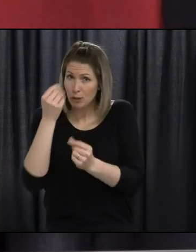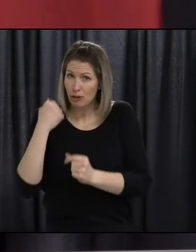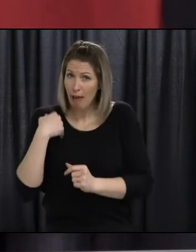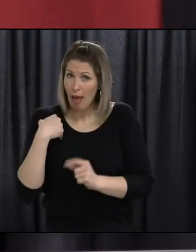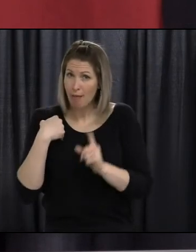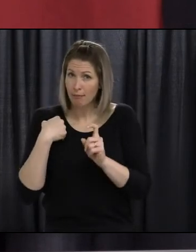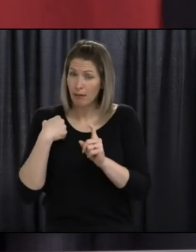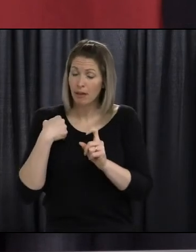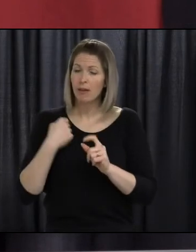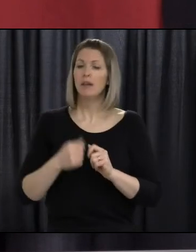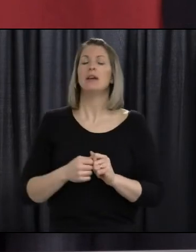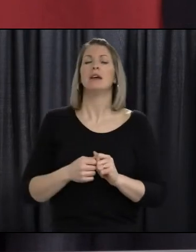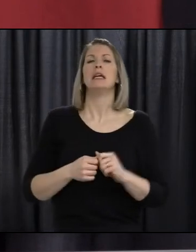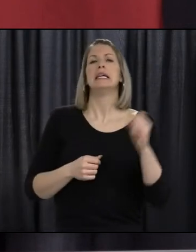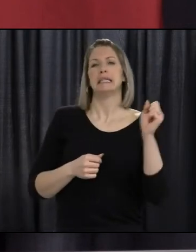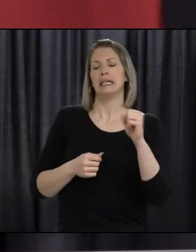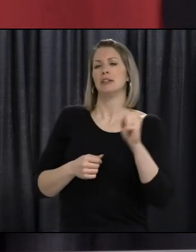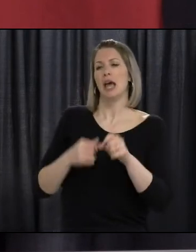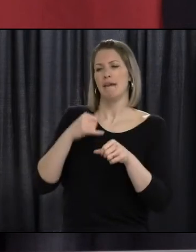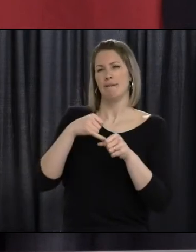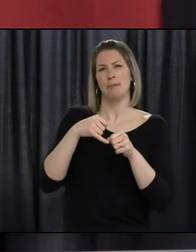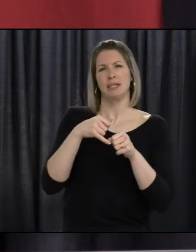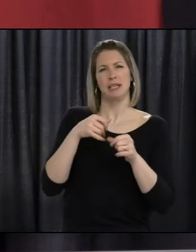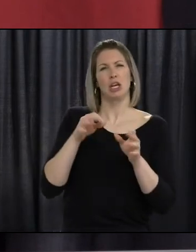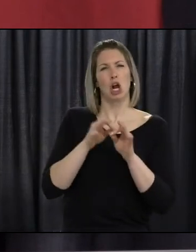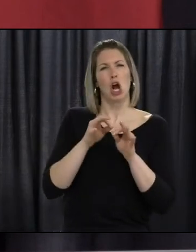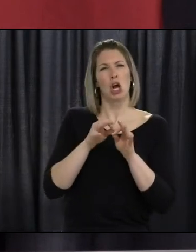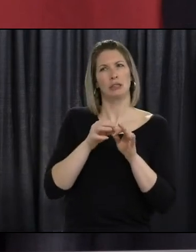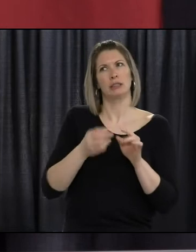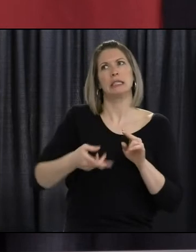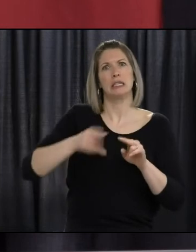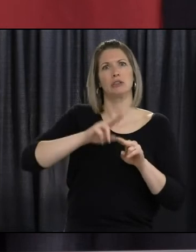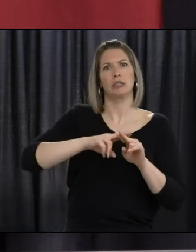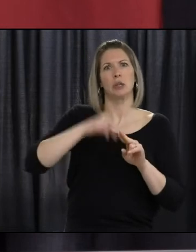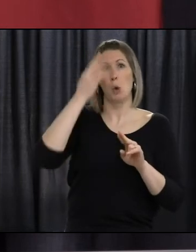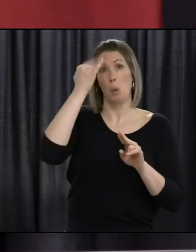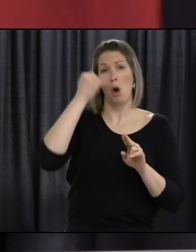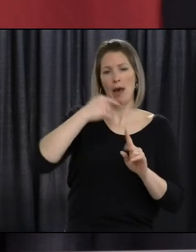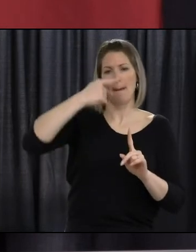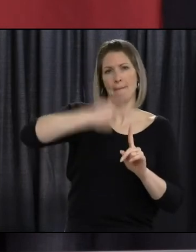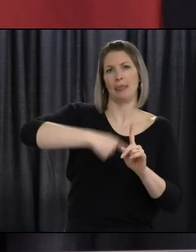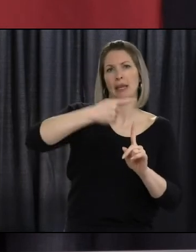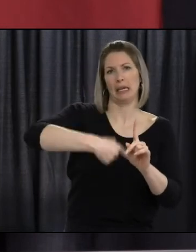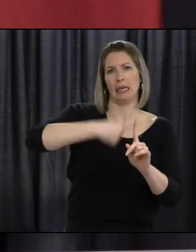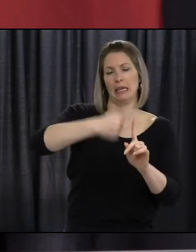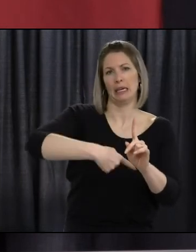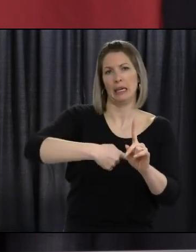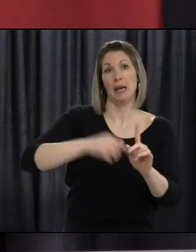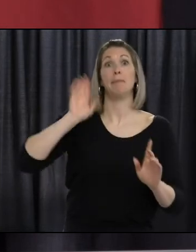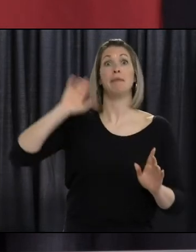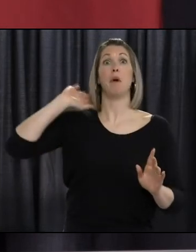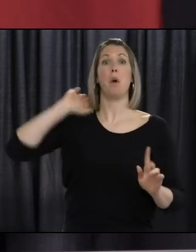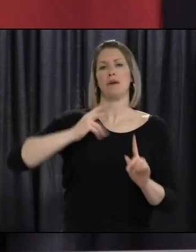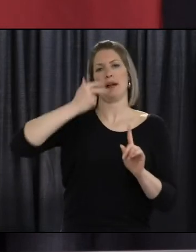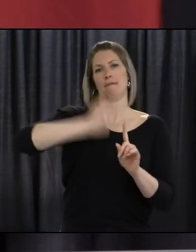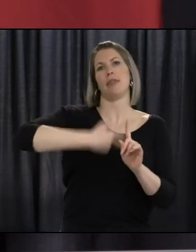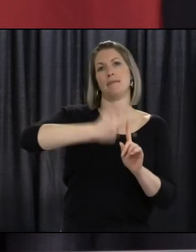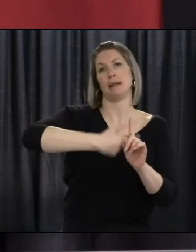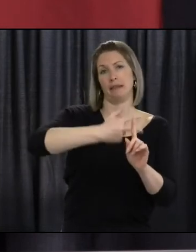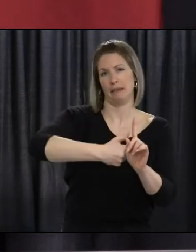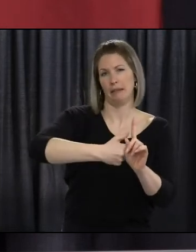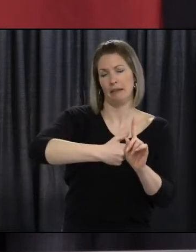the 30-day supply has left a financial impact on many of the people that would require prescriptions. Of course, this